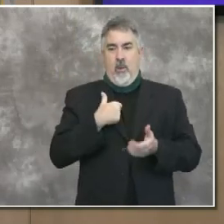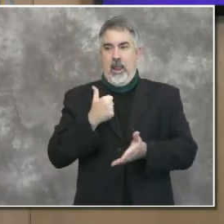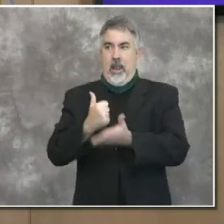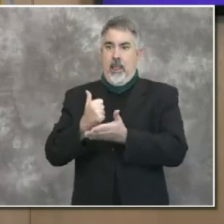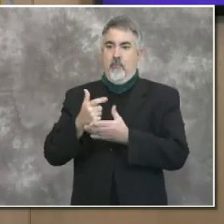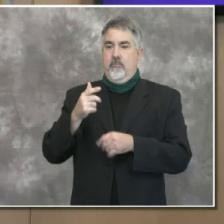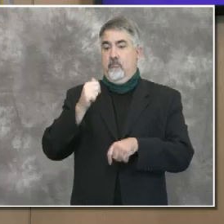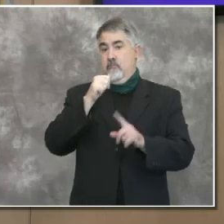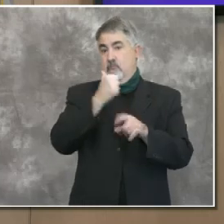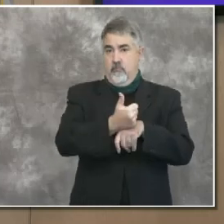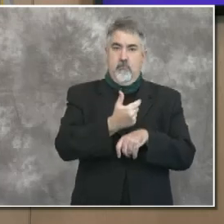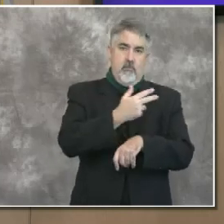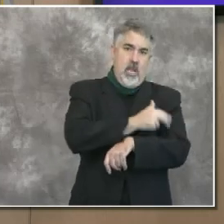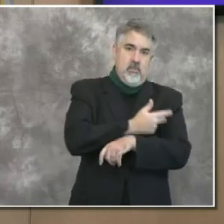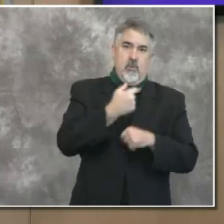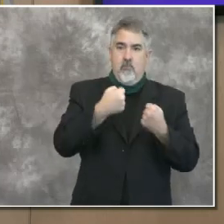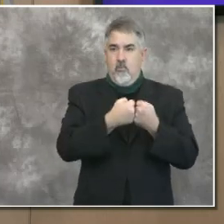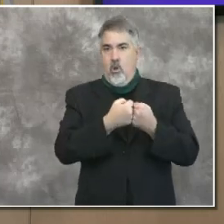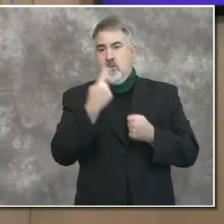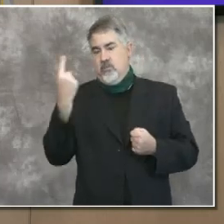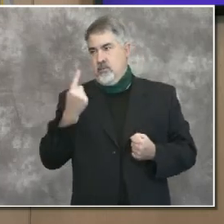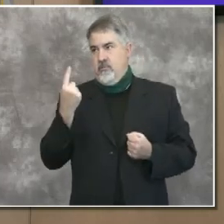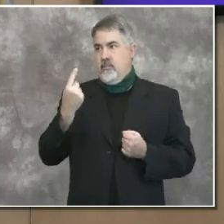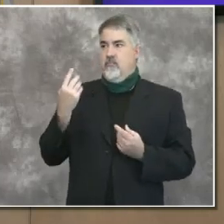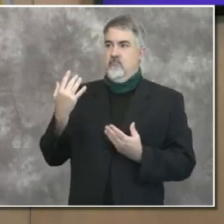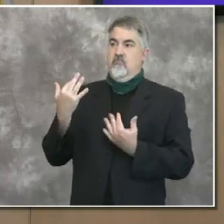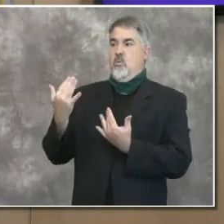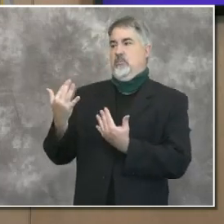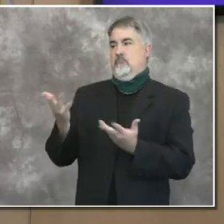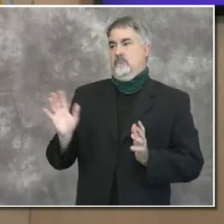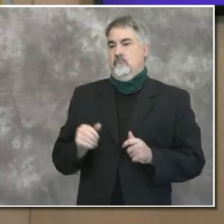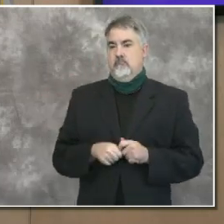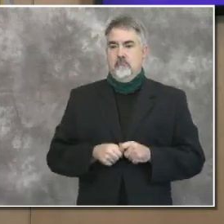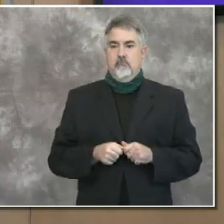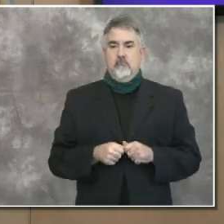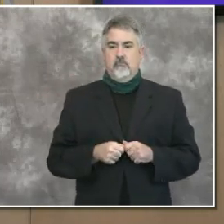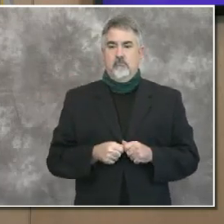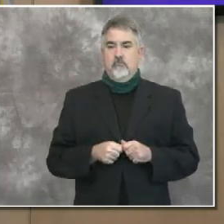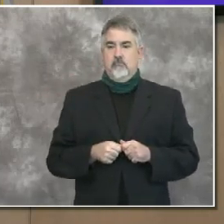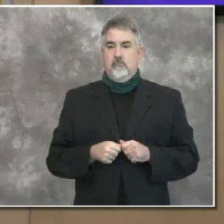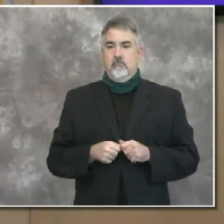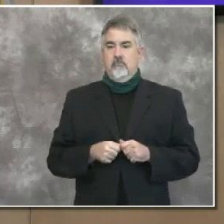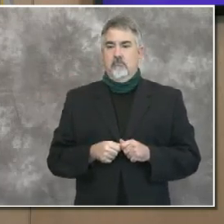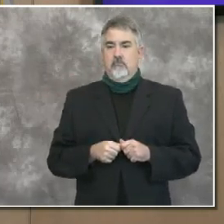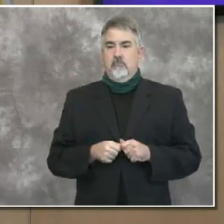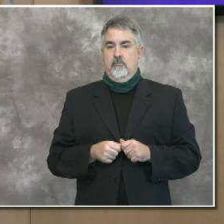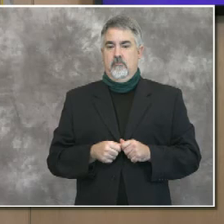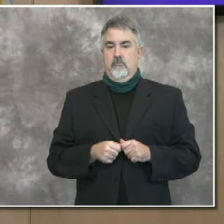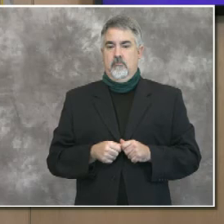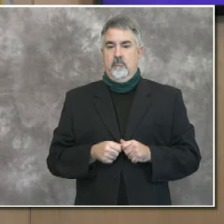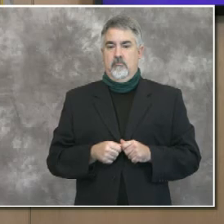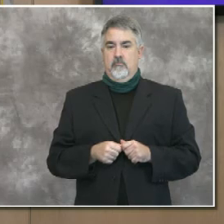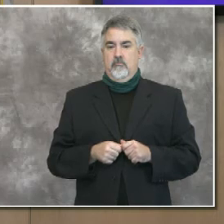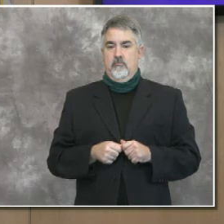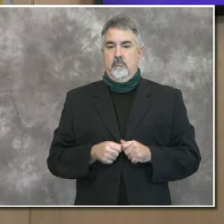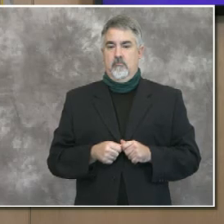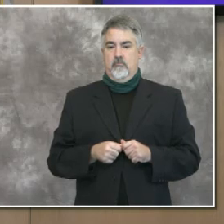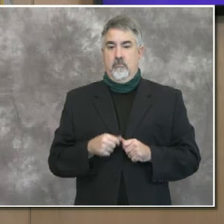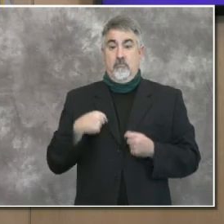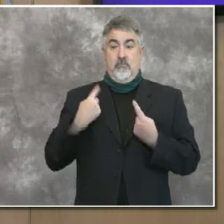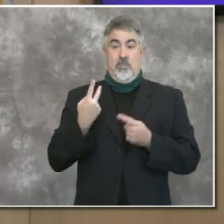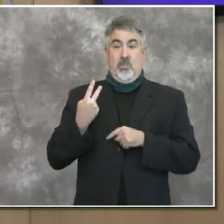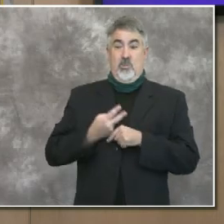us in regards to the border situation. I do know that we over the last couple of days. I've had a couple of